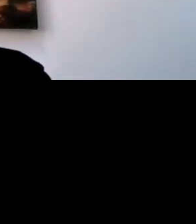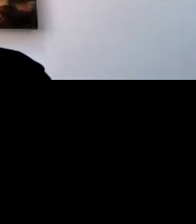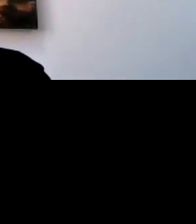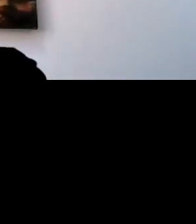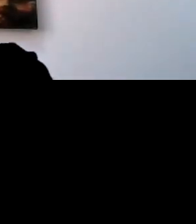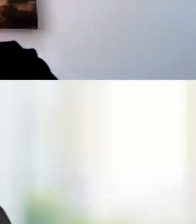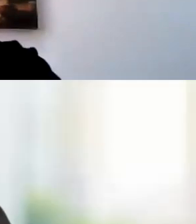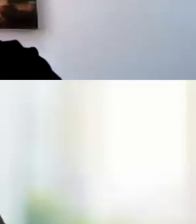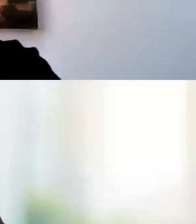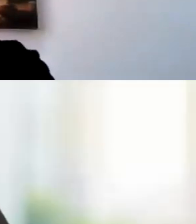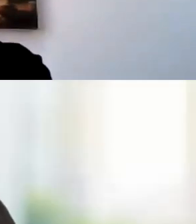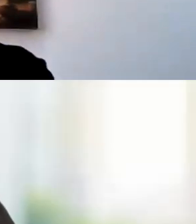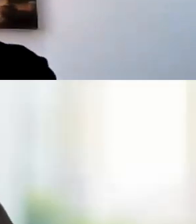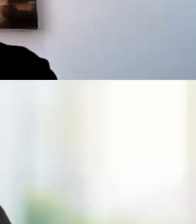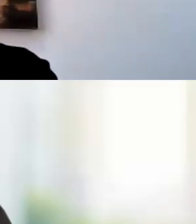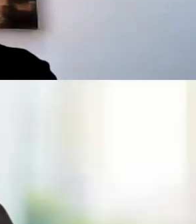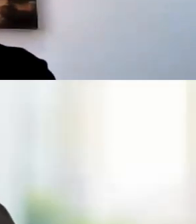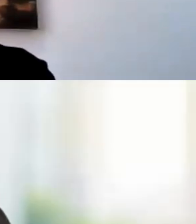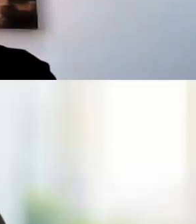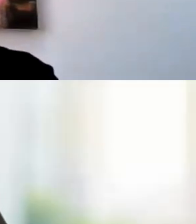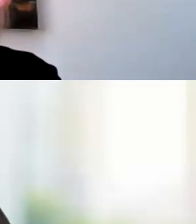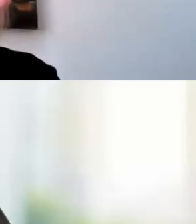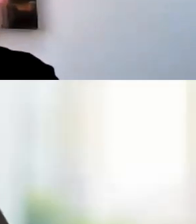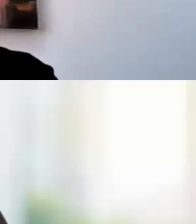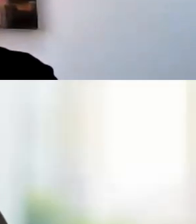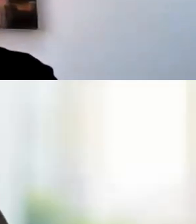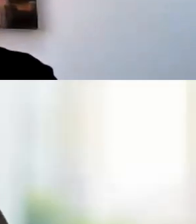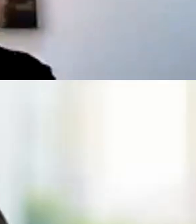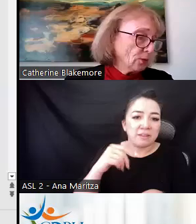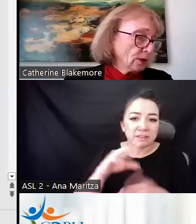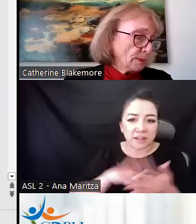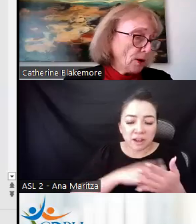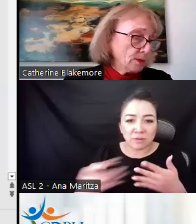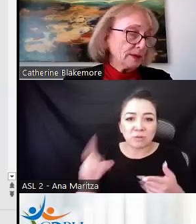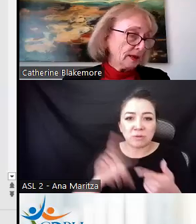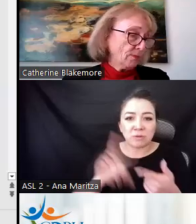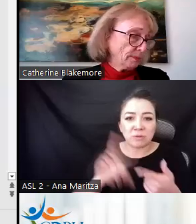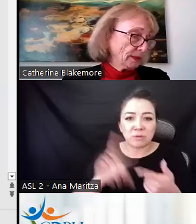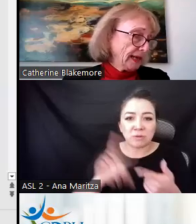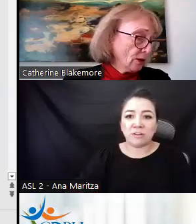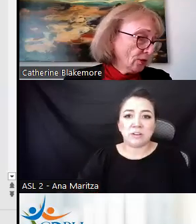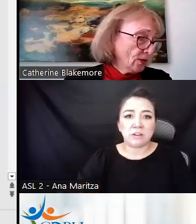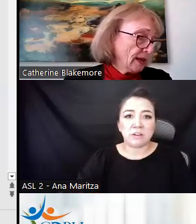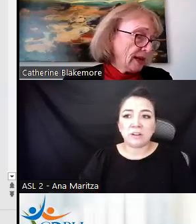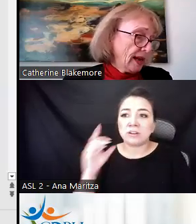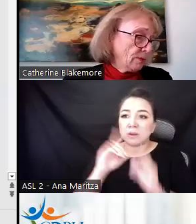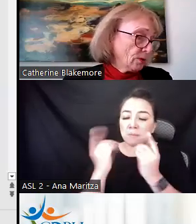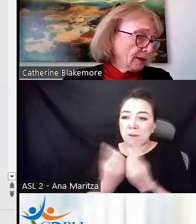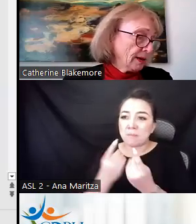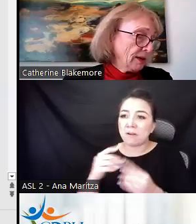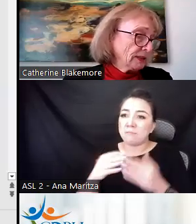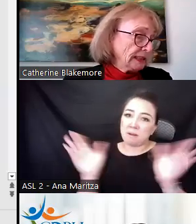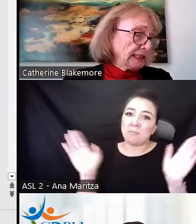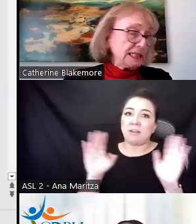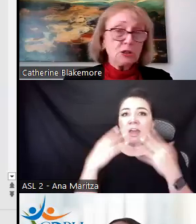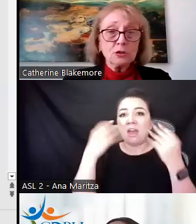turn now, just a couple minutes ahead of schedule, to the California Department of Public Health. And